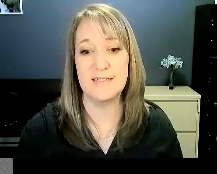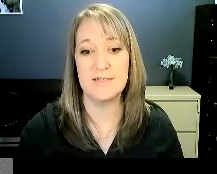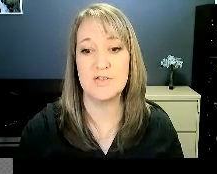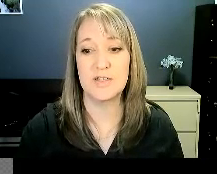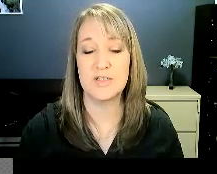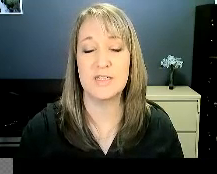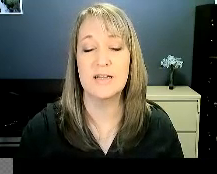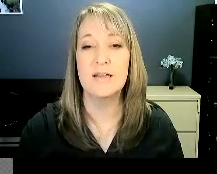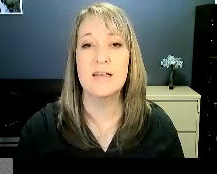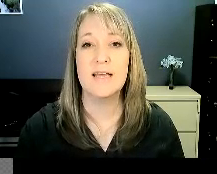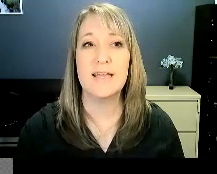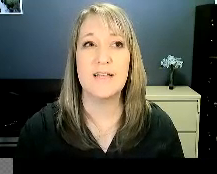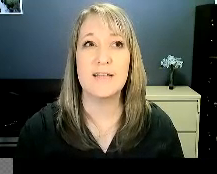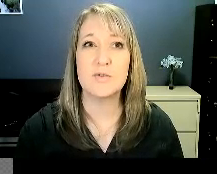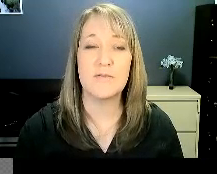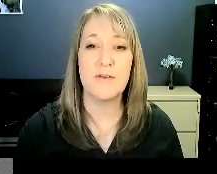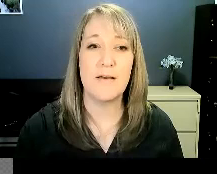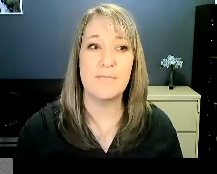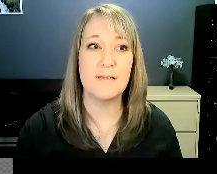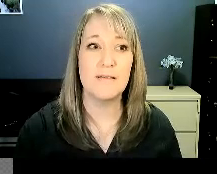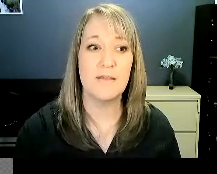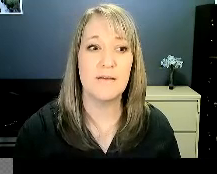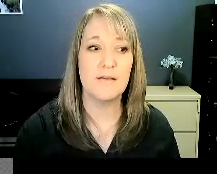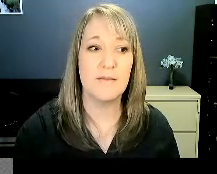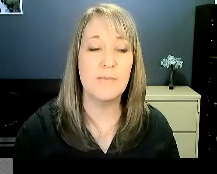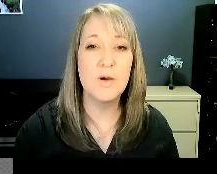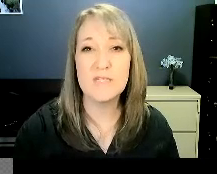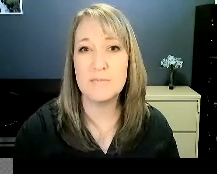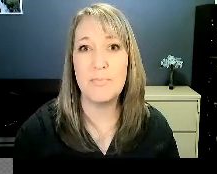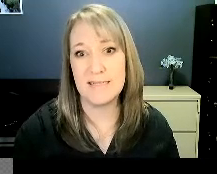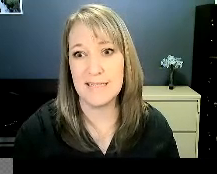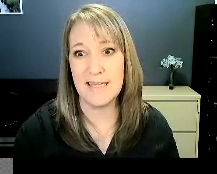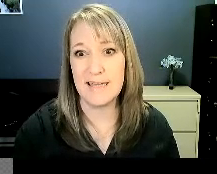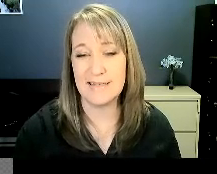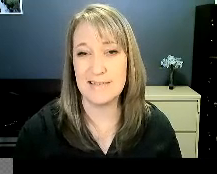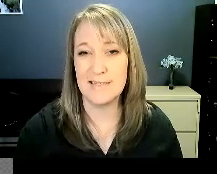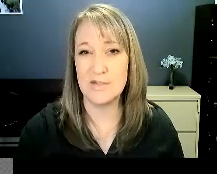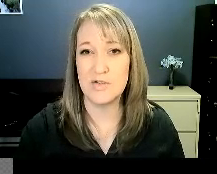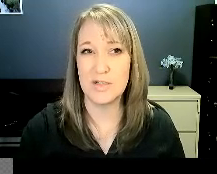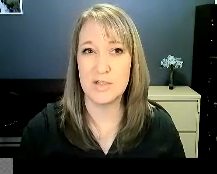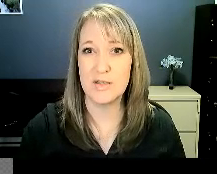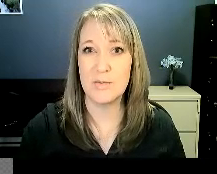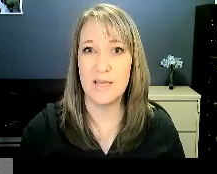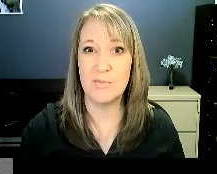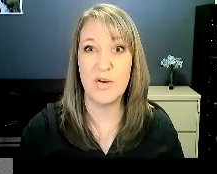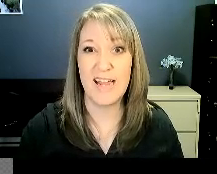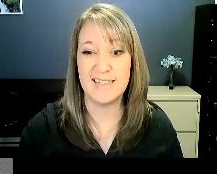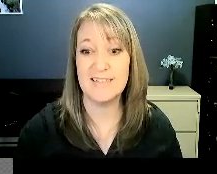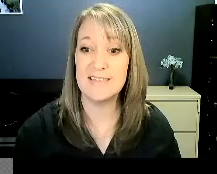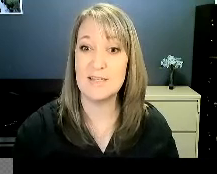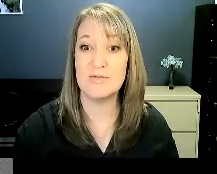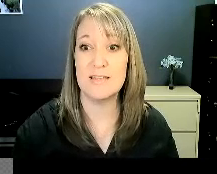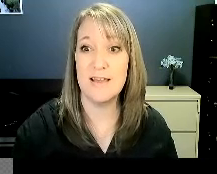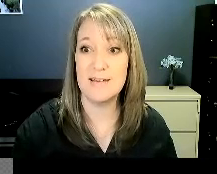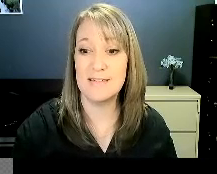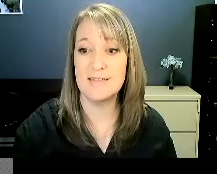ASL sentence structure and sort of the most basic ASL sentence structure so that we can